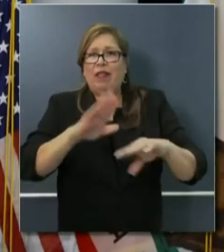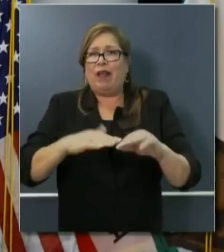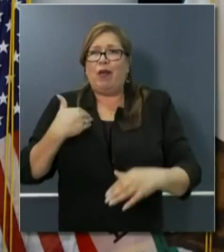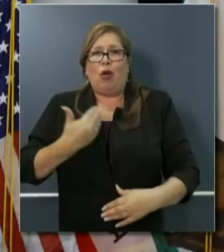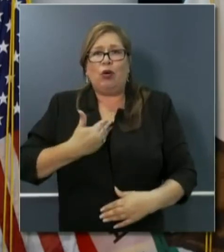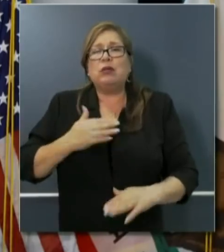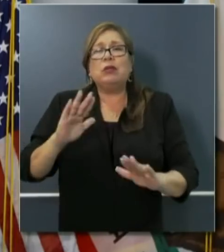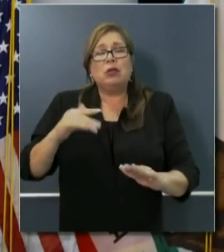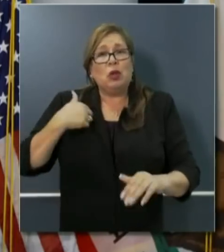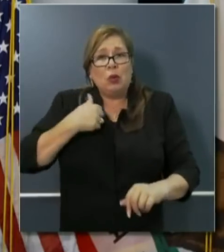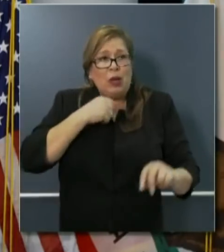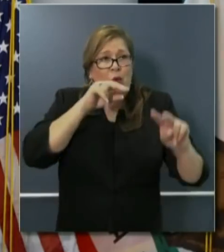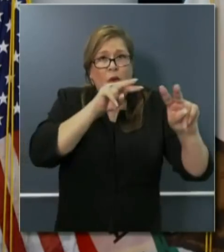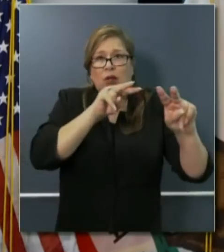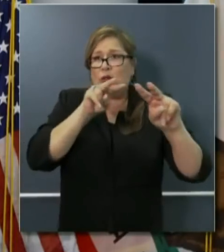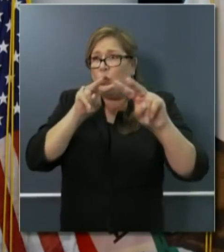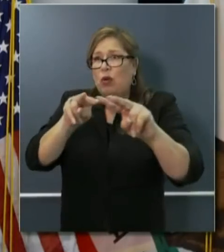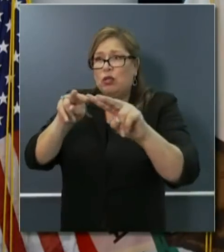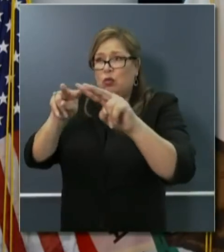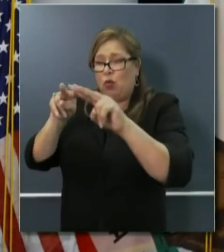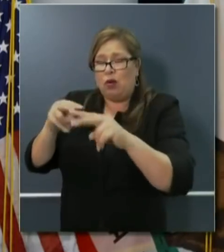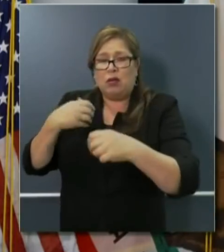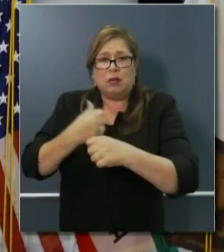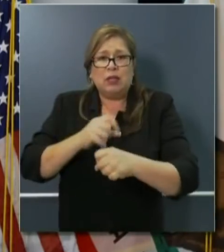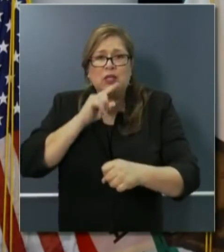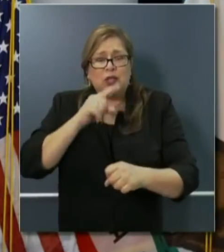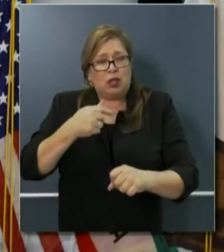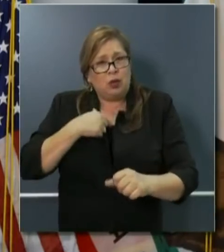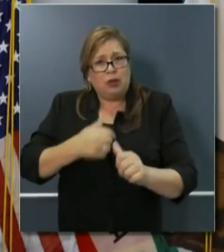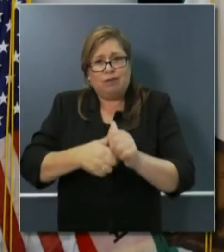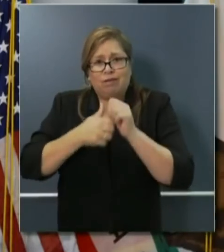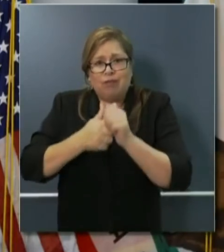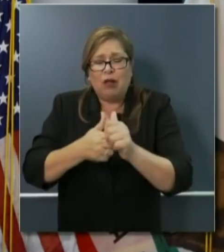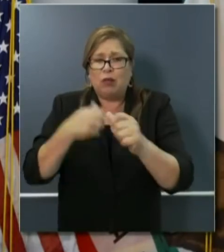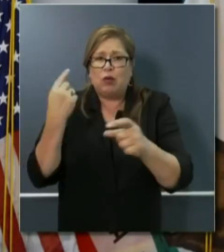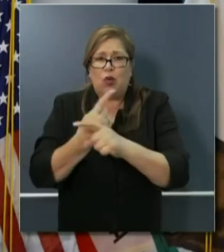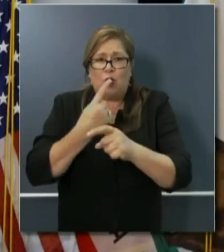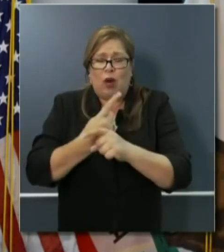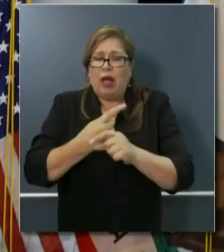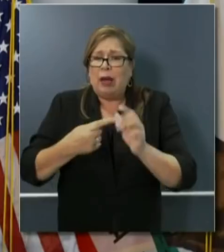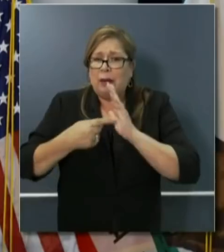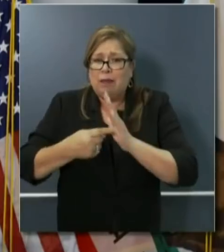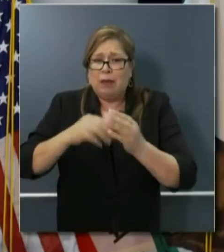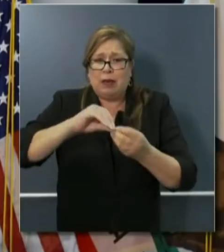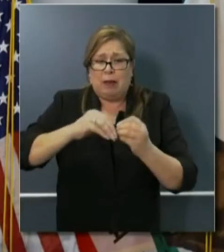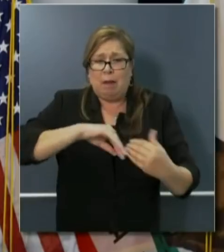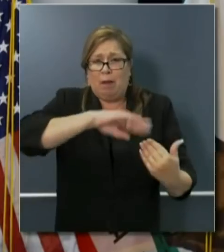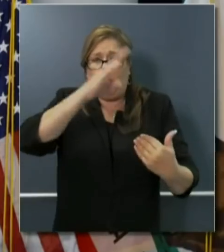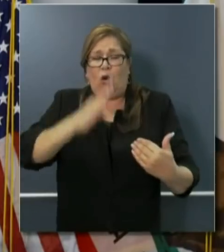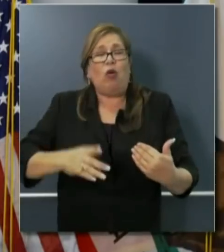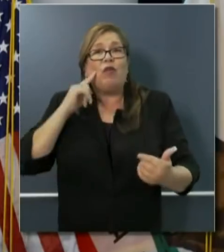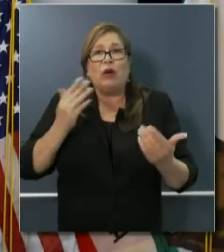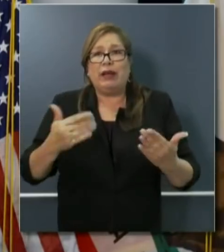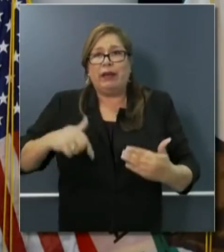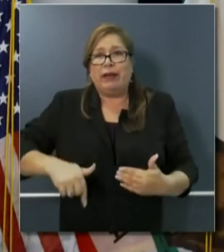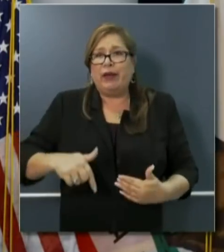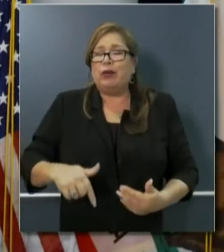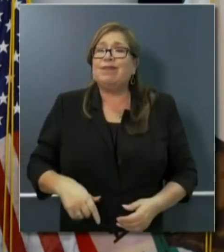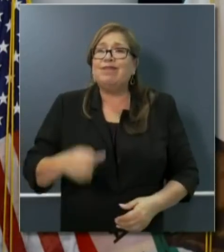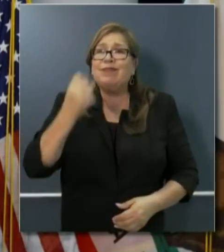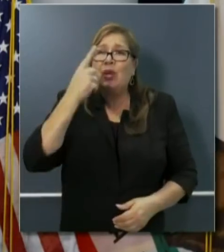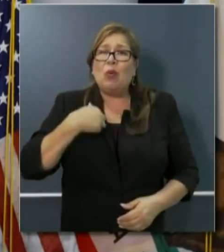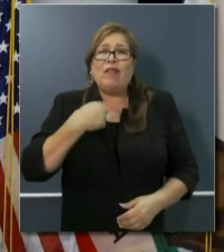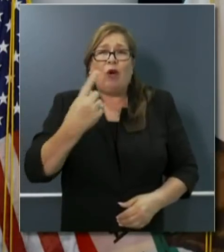to make sure that we continue to track to the model. These are the actuals, this is the model. We are always at